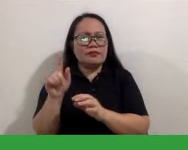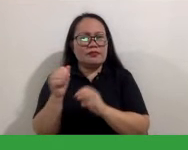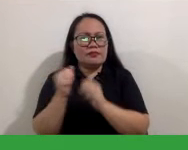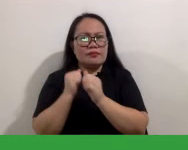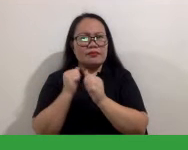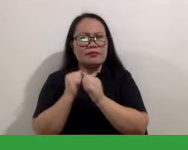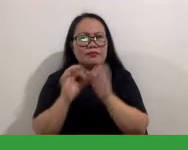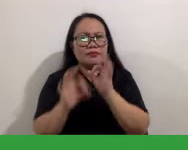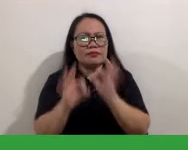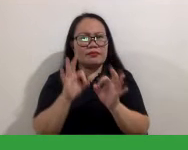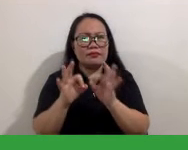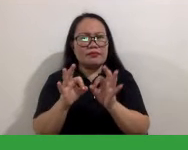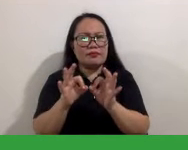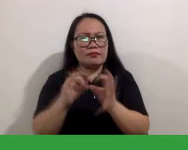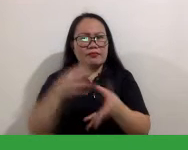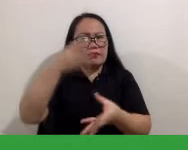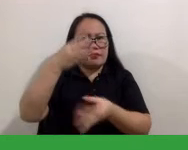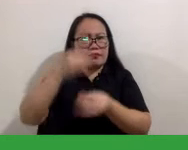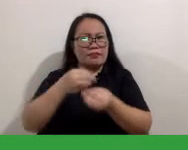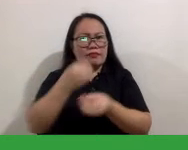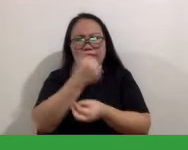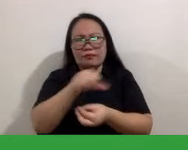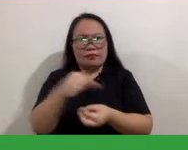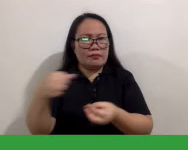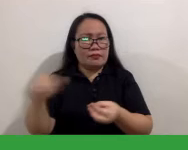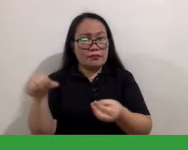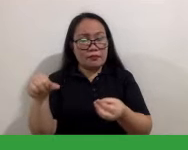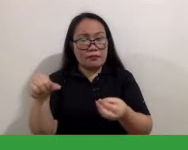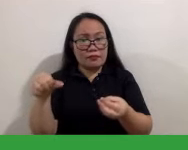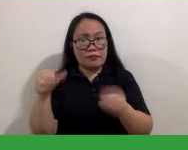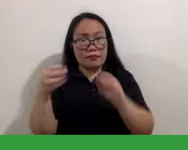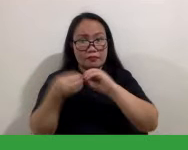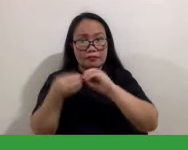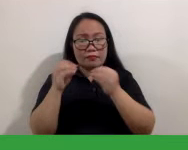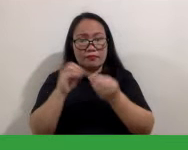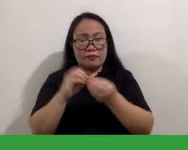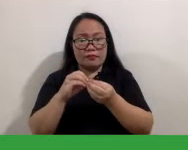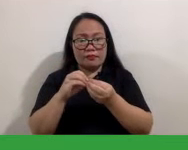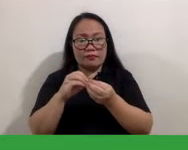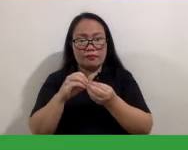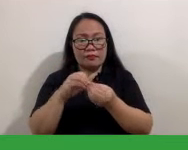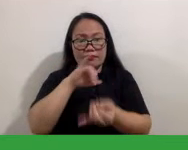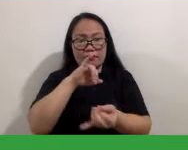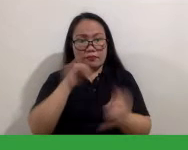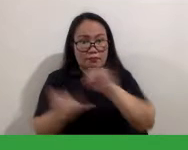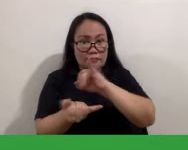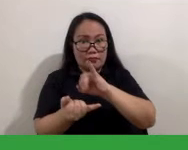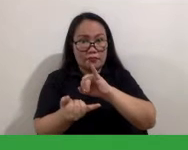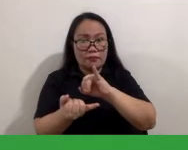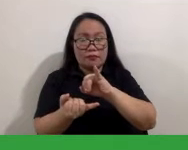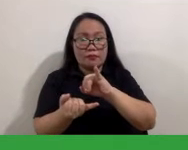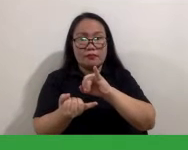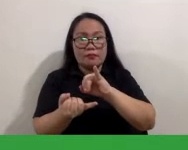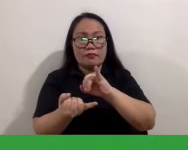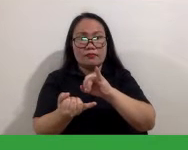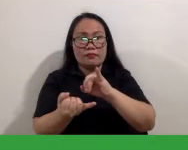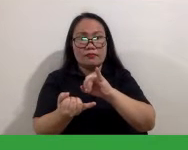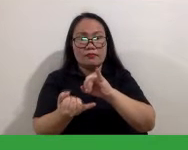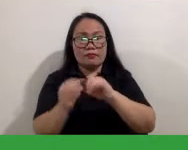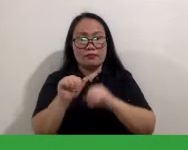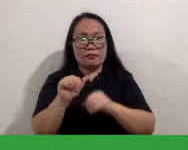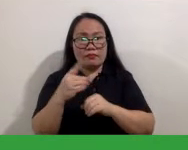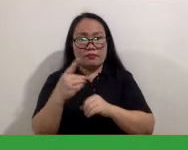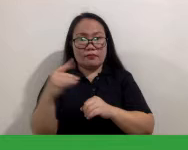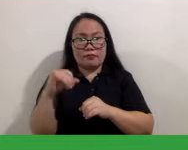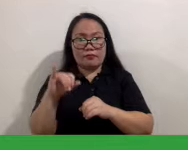property? Kapag nag-add daw tayo ng any number, and yung additive inverse niya o yung tinatawag din